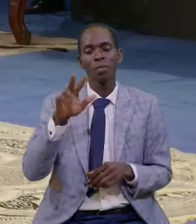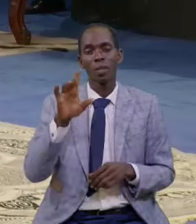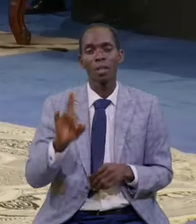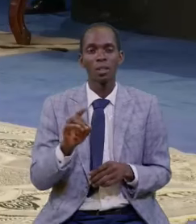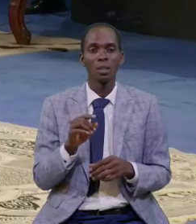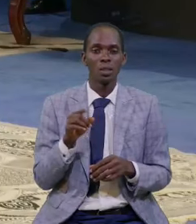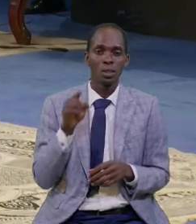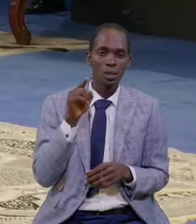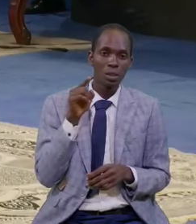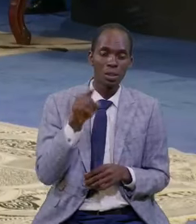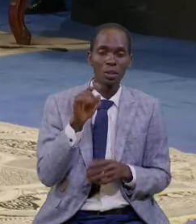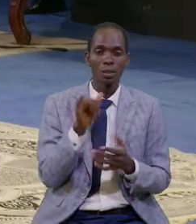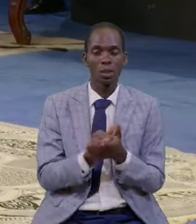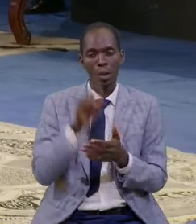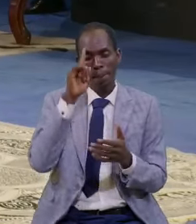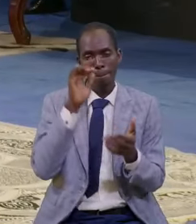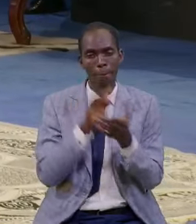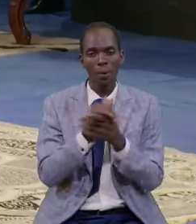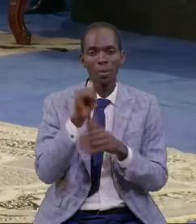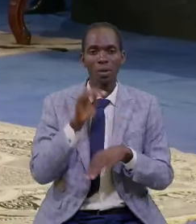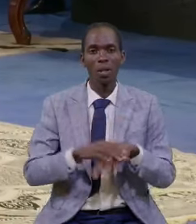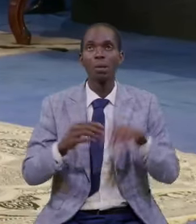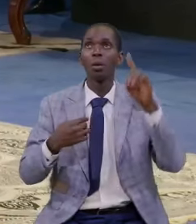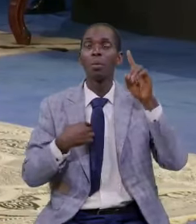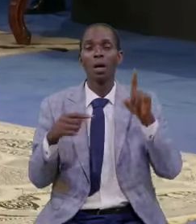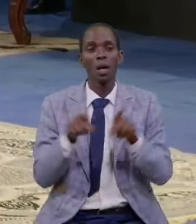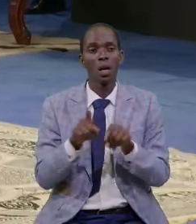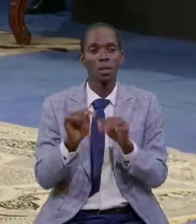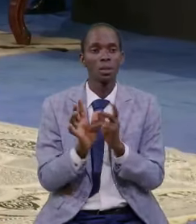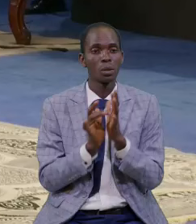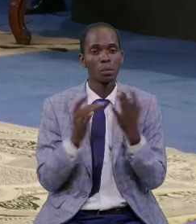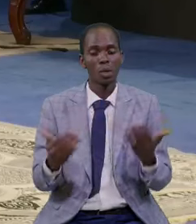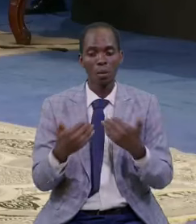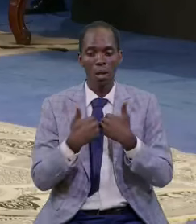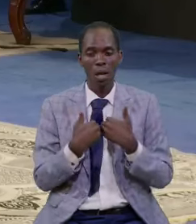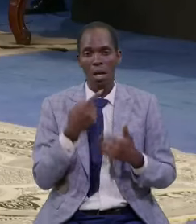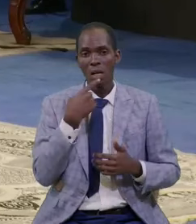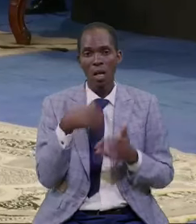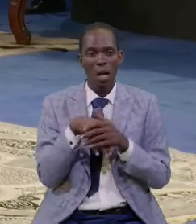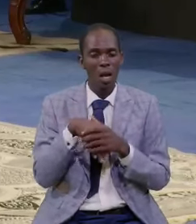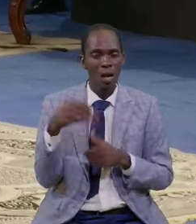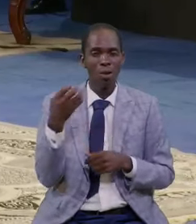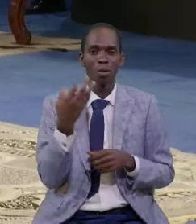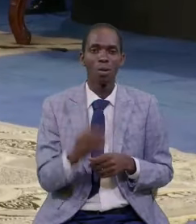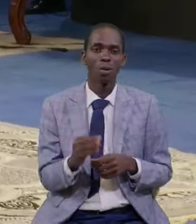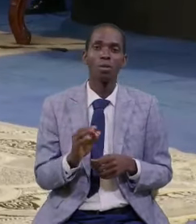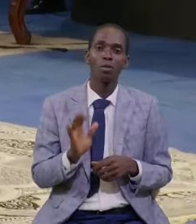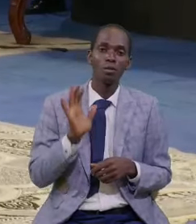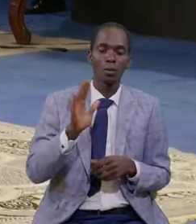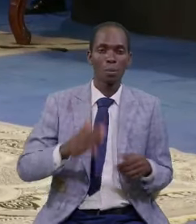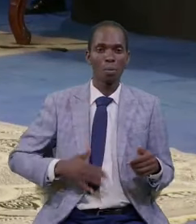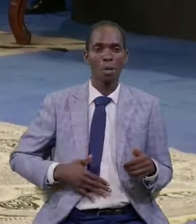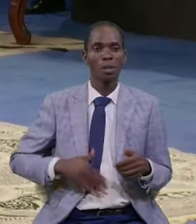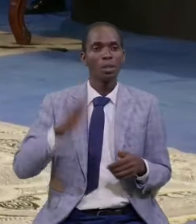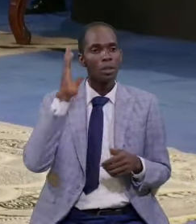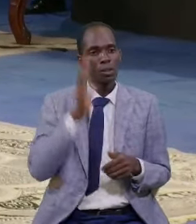me, as the scripture has said, out of his belly shall flow